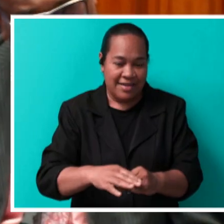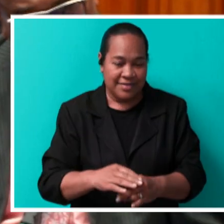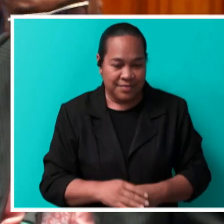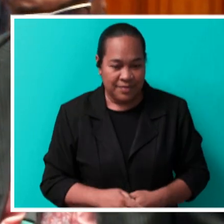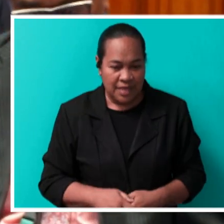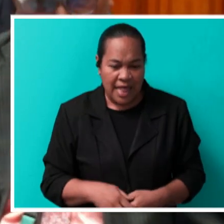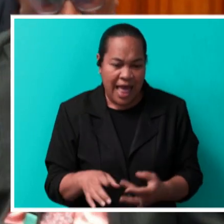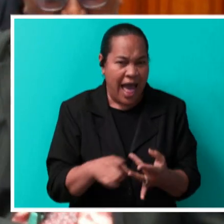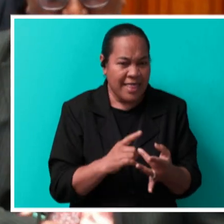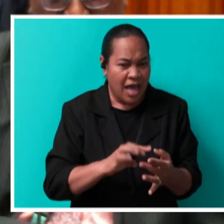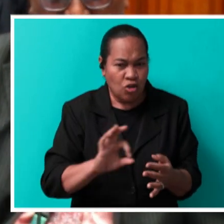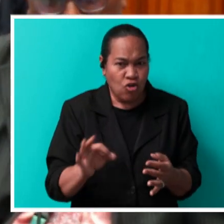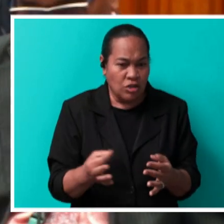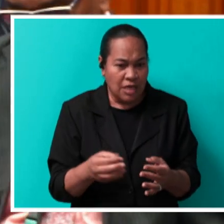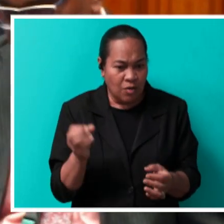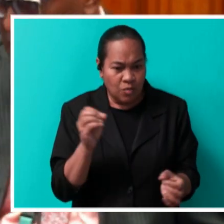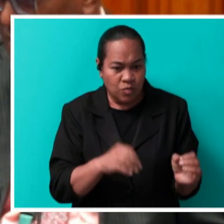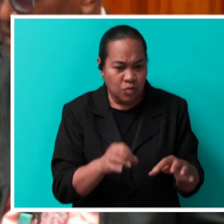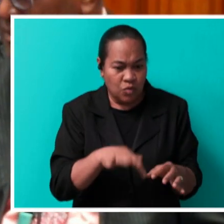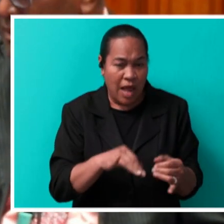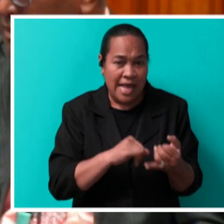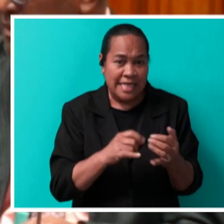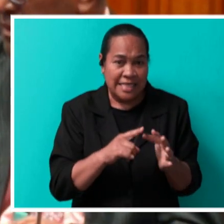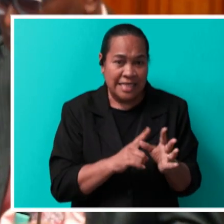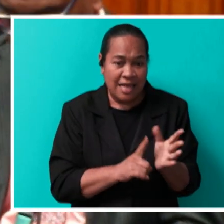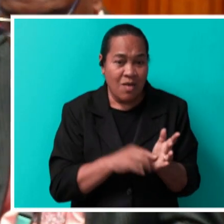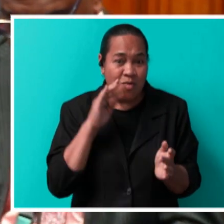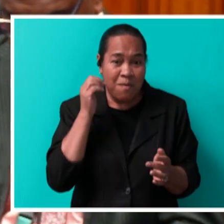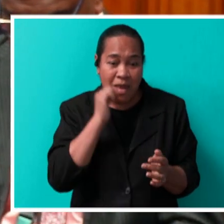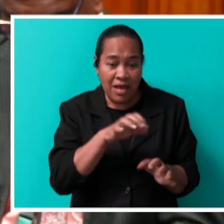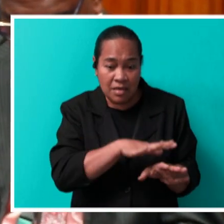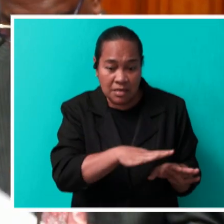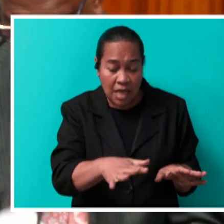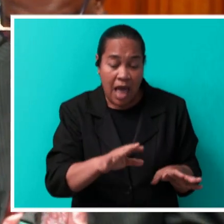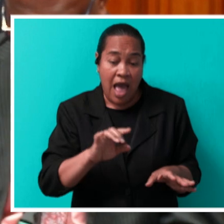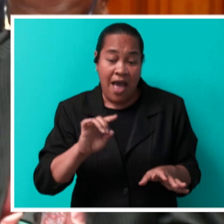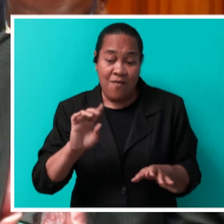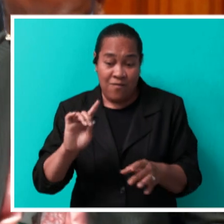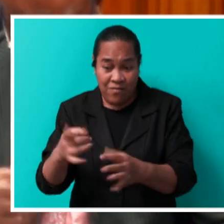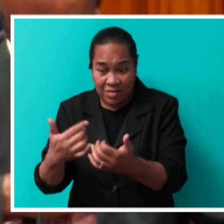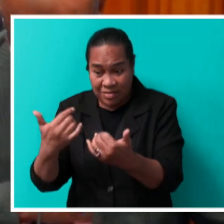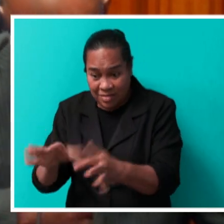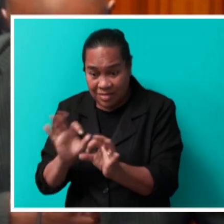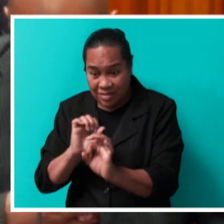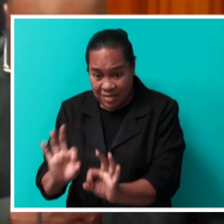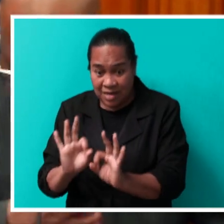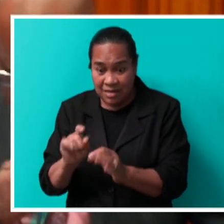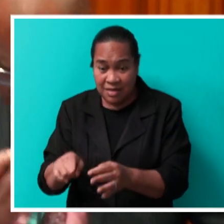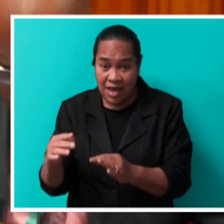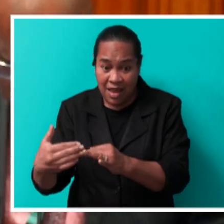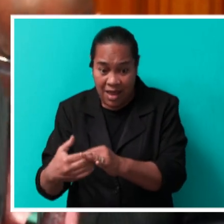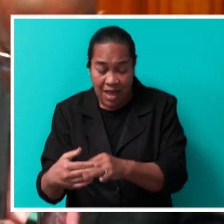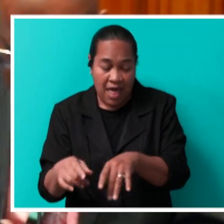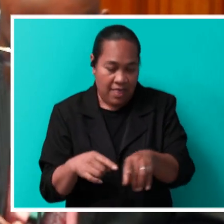unsealed section of the road leading to the jetty will be upgraded once all remaining works are finalized, ensuring the site is fully ready